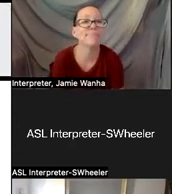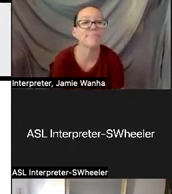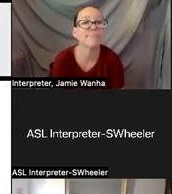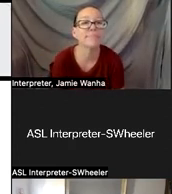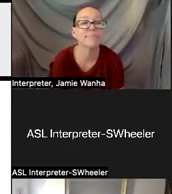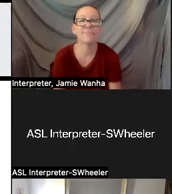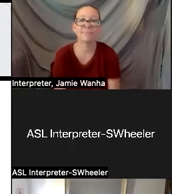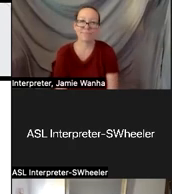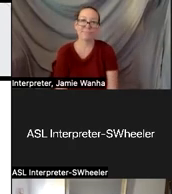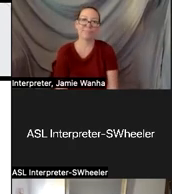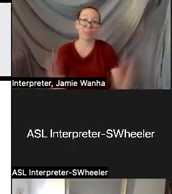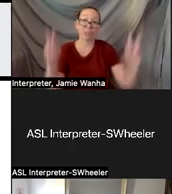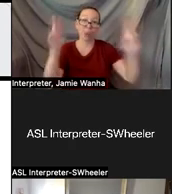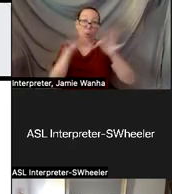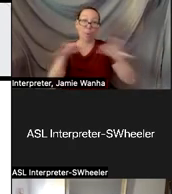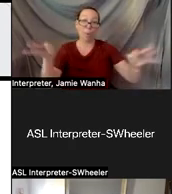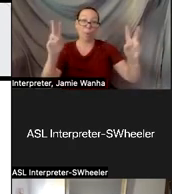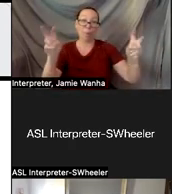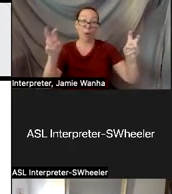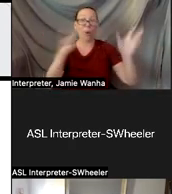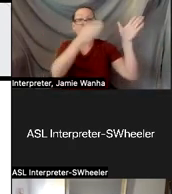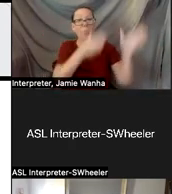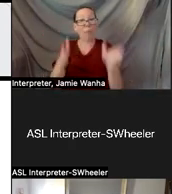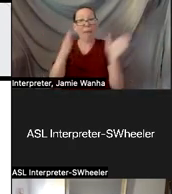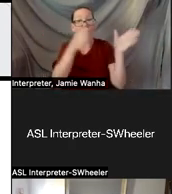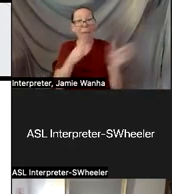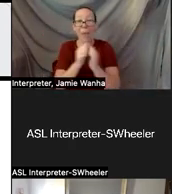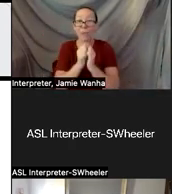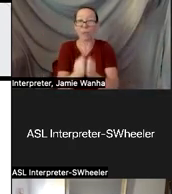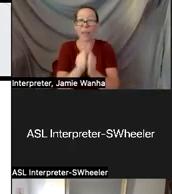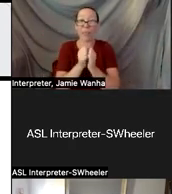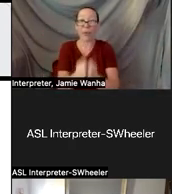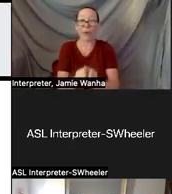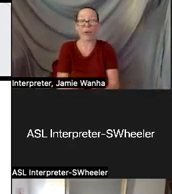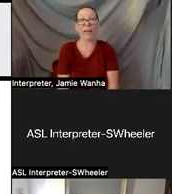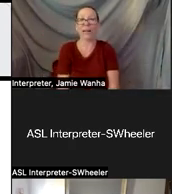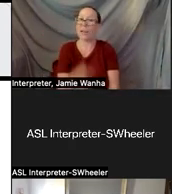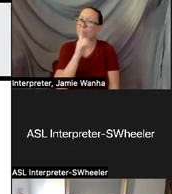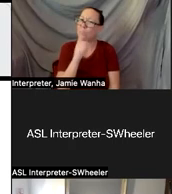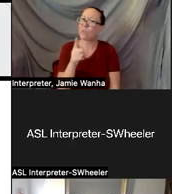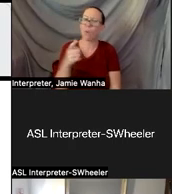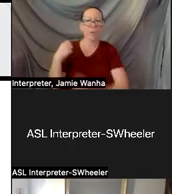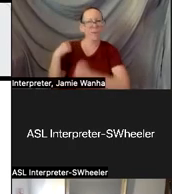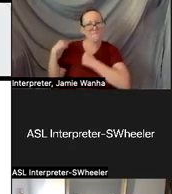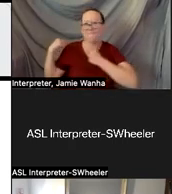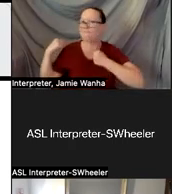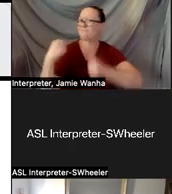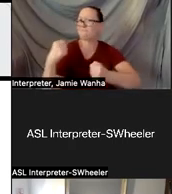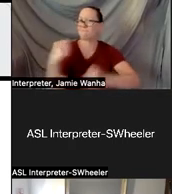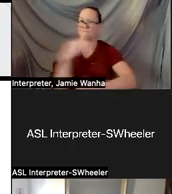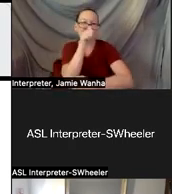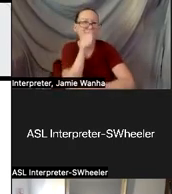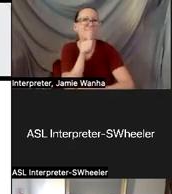motto, prepare together. We try to get our health centers to prepare together, make sure we are resilient. And